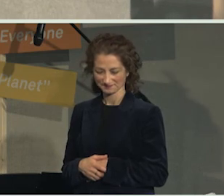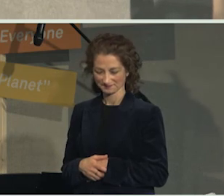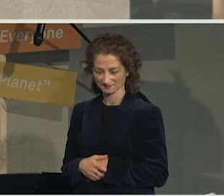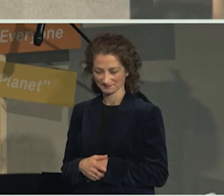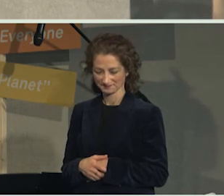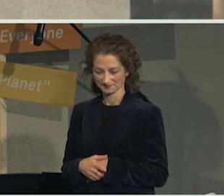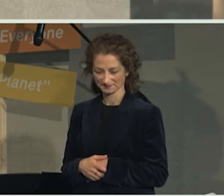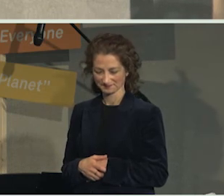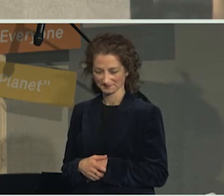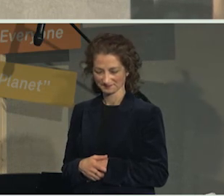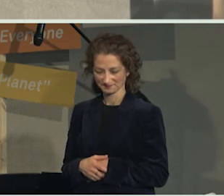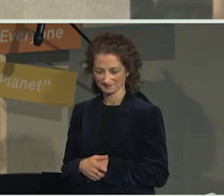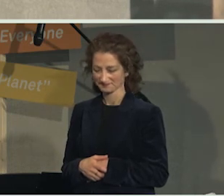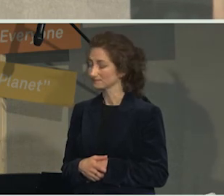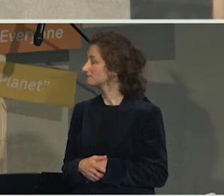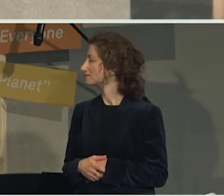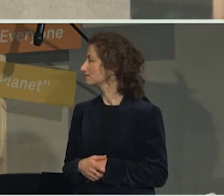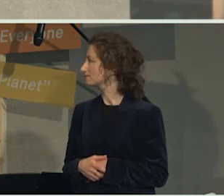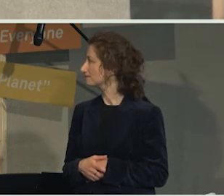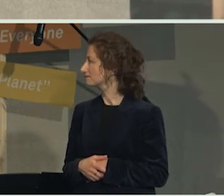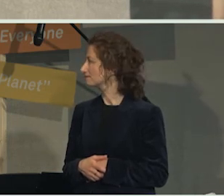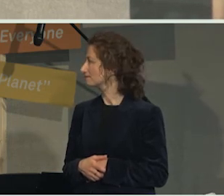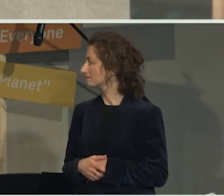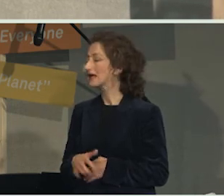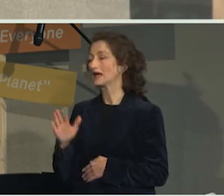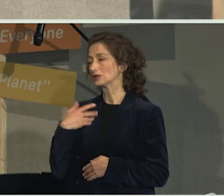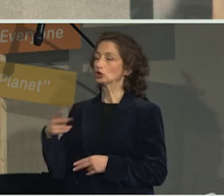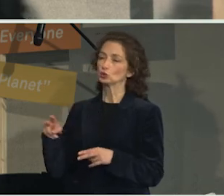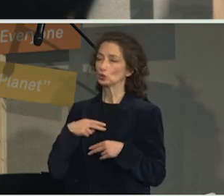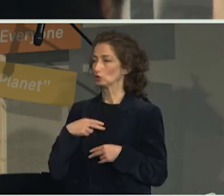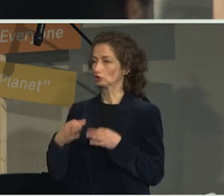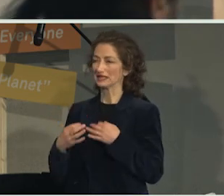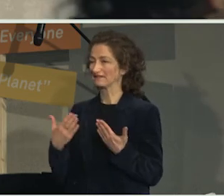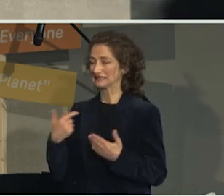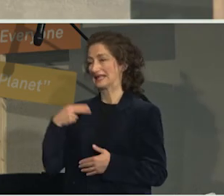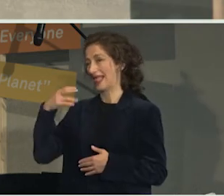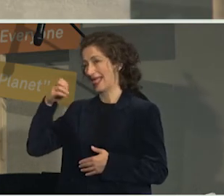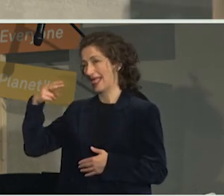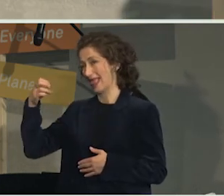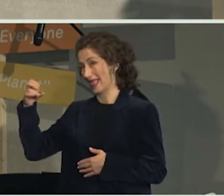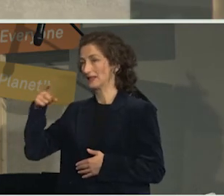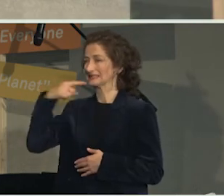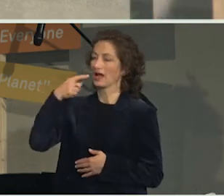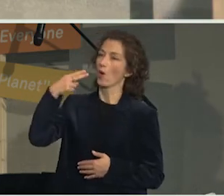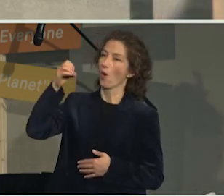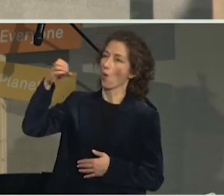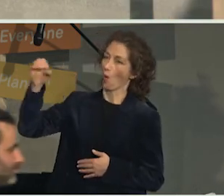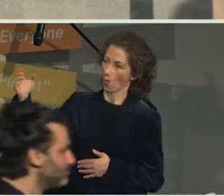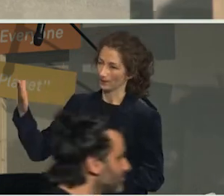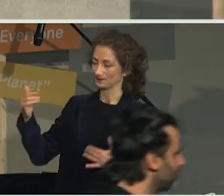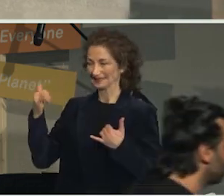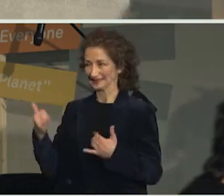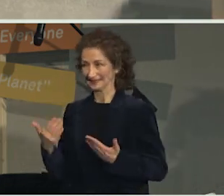With that being said, okay, so when I, okay, hey, hey, hey. Oh. Are you guys excited for like the grand finale? Something